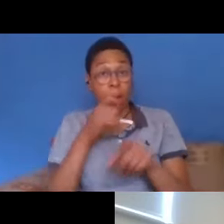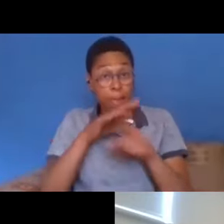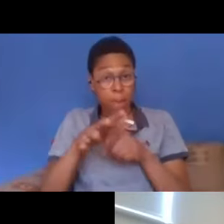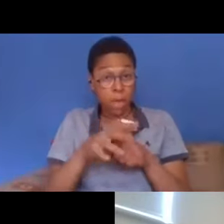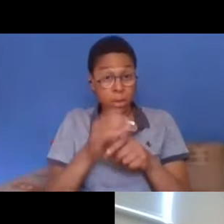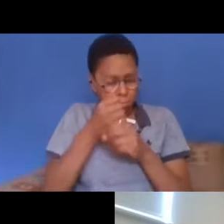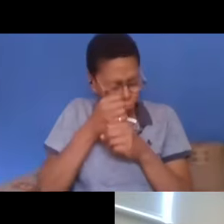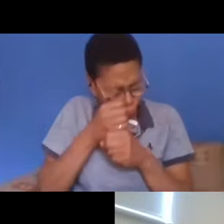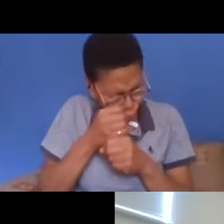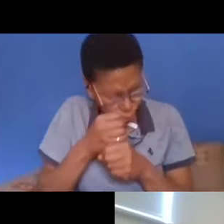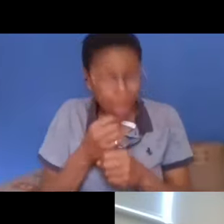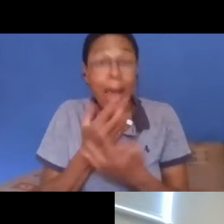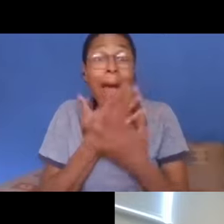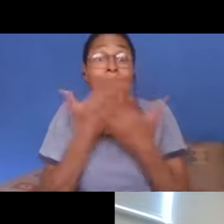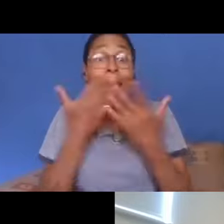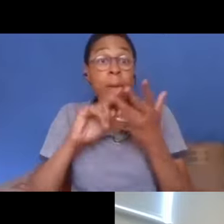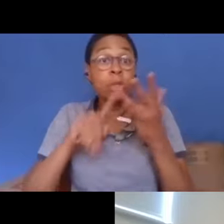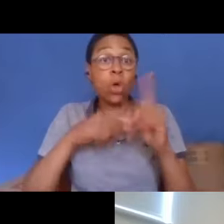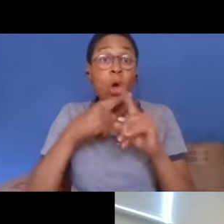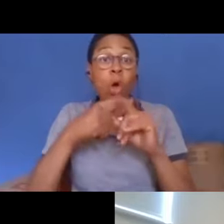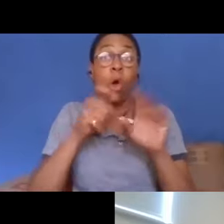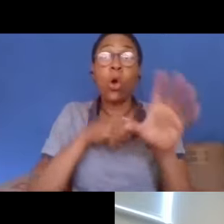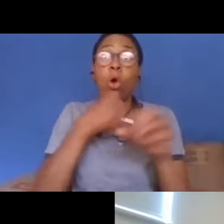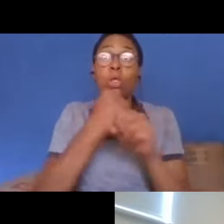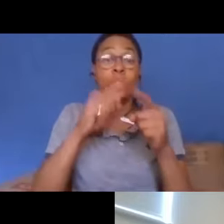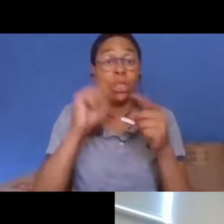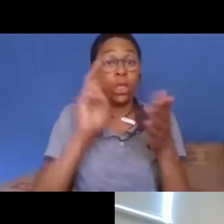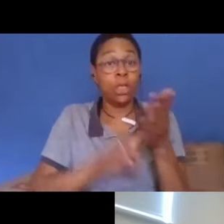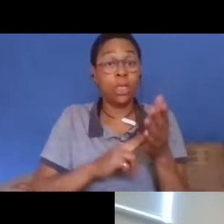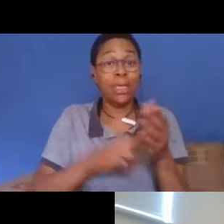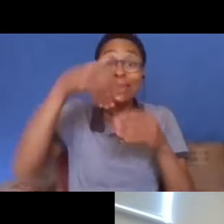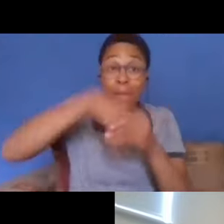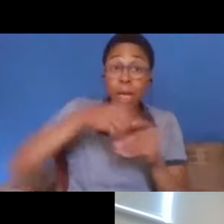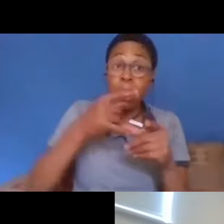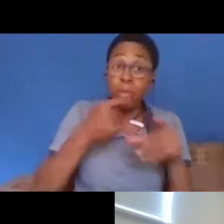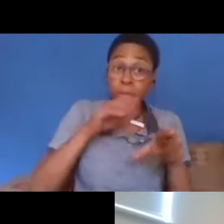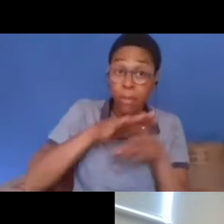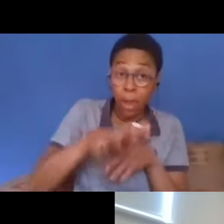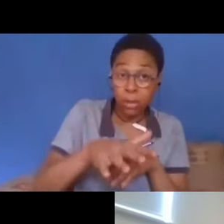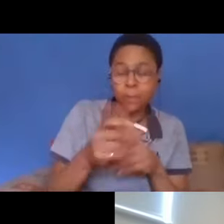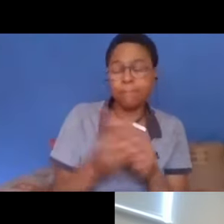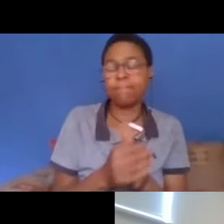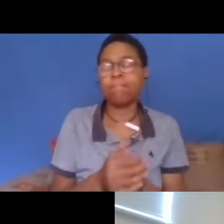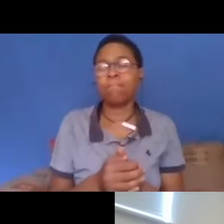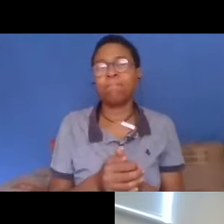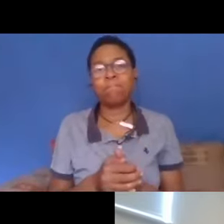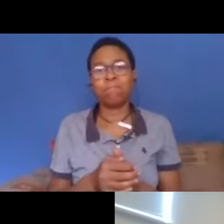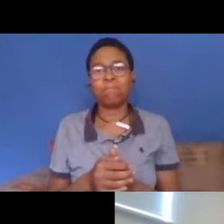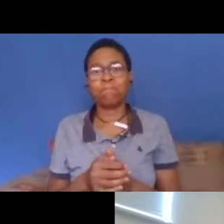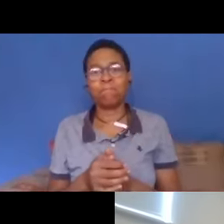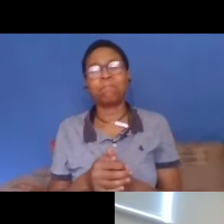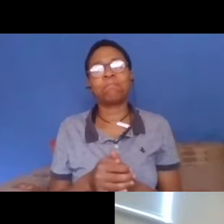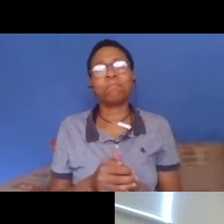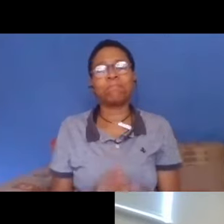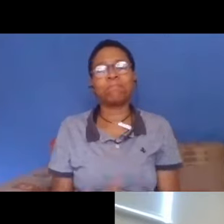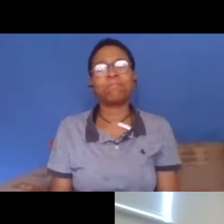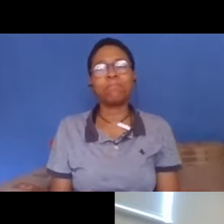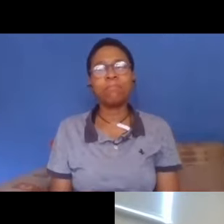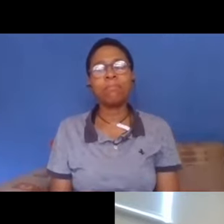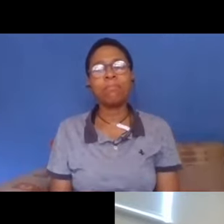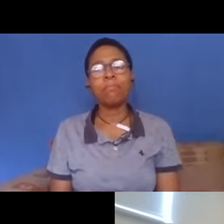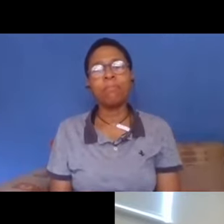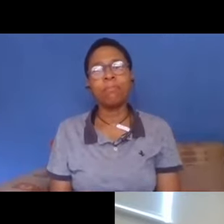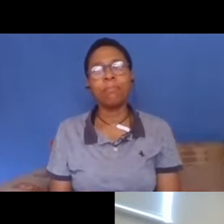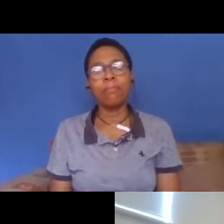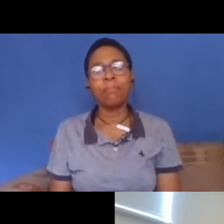say that the lungs are something which are German engineered, they're so efficient in what they actually achieve. But